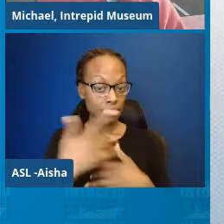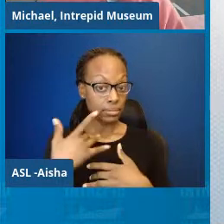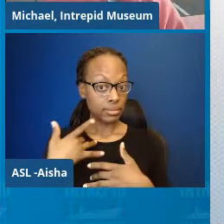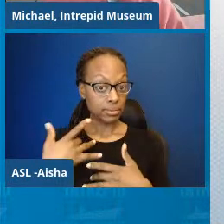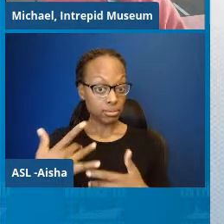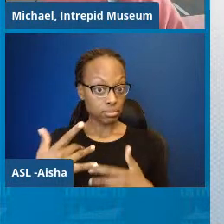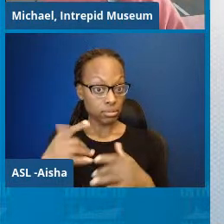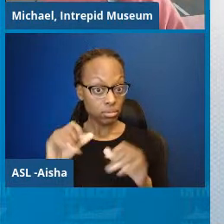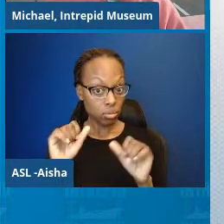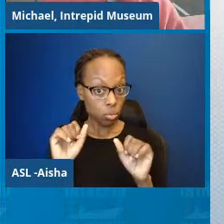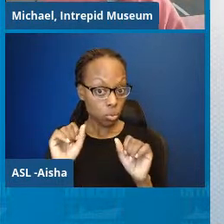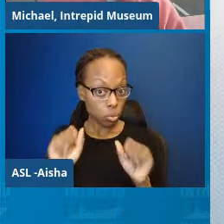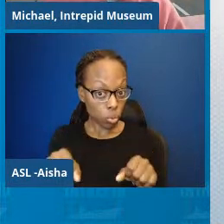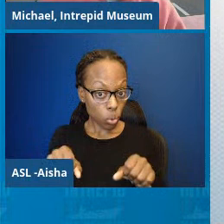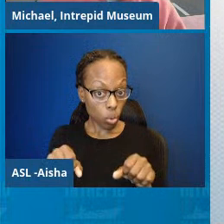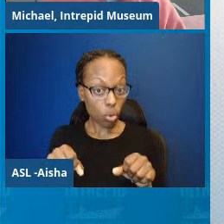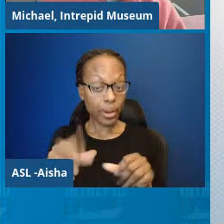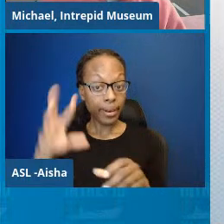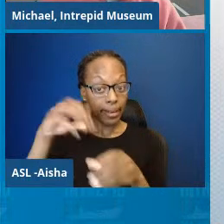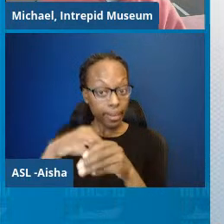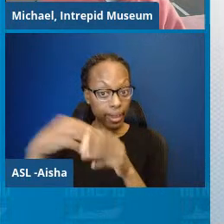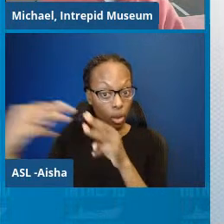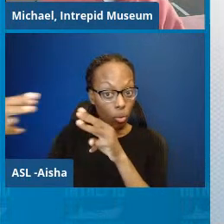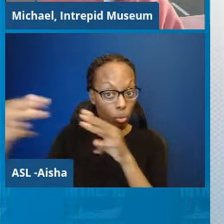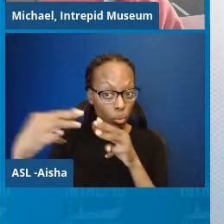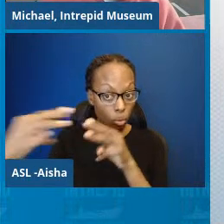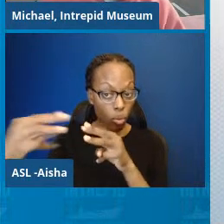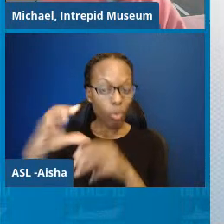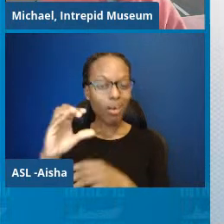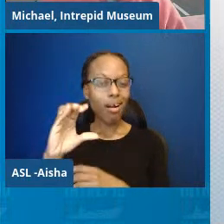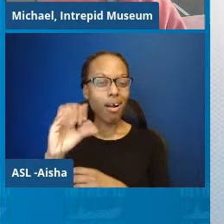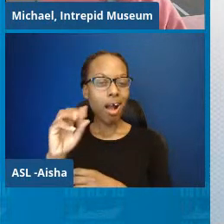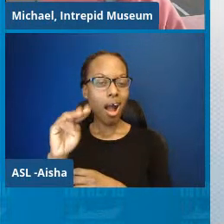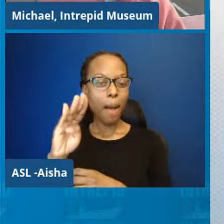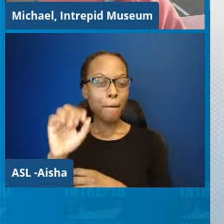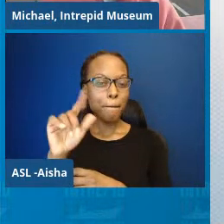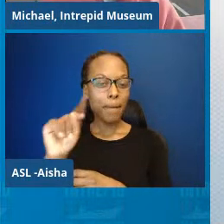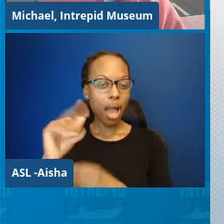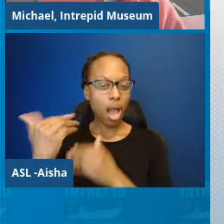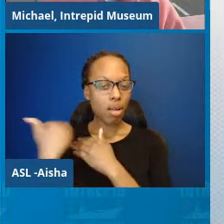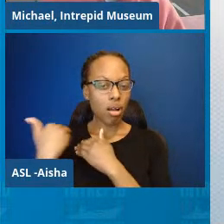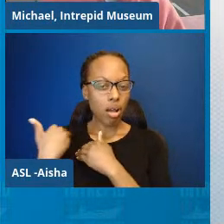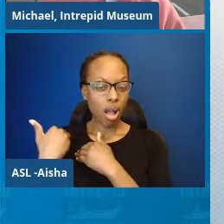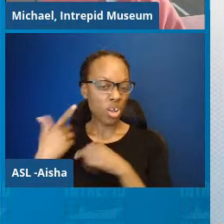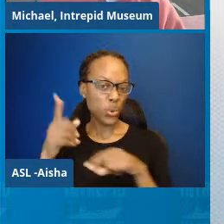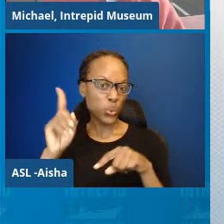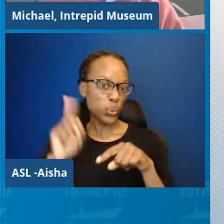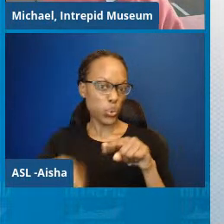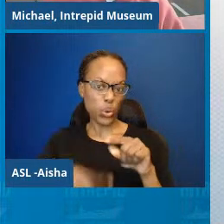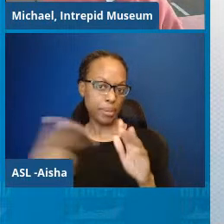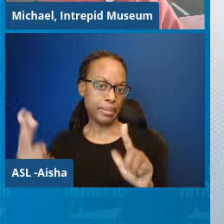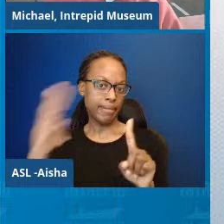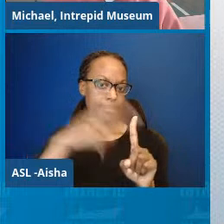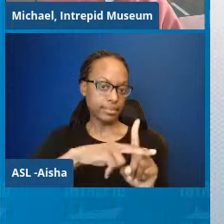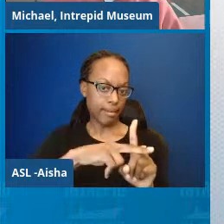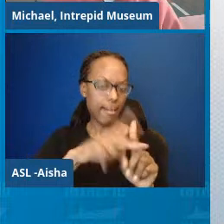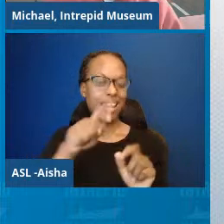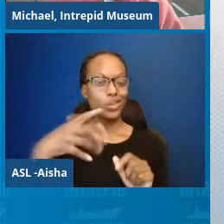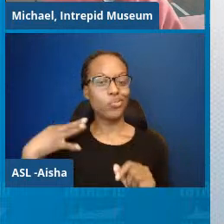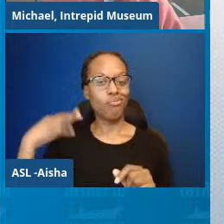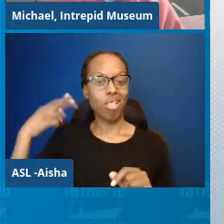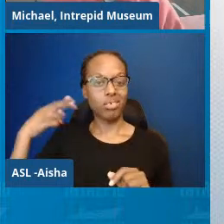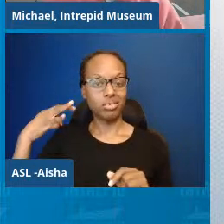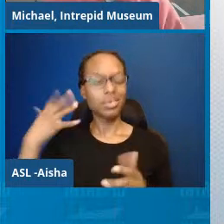not serve in combat duties or combat positions. So they had to volunteer. You might have heard about the story